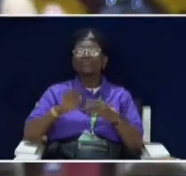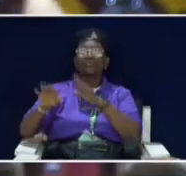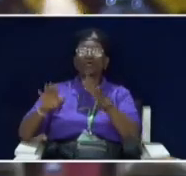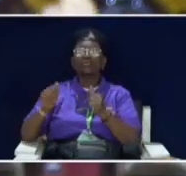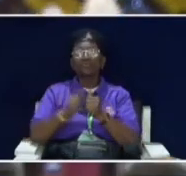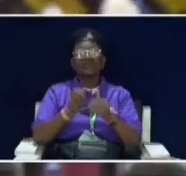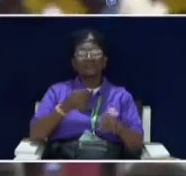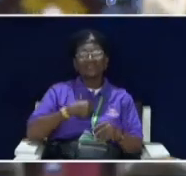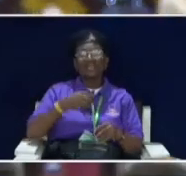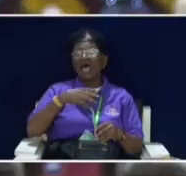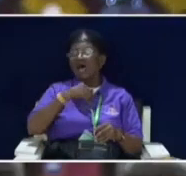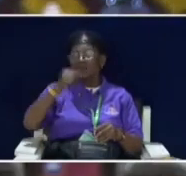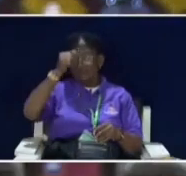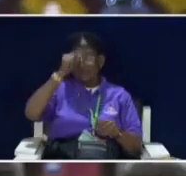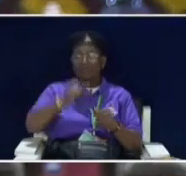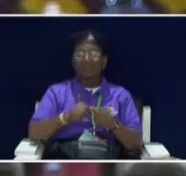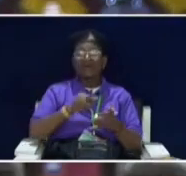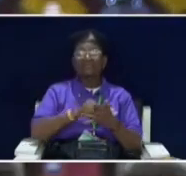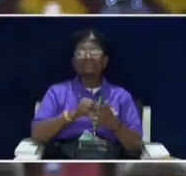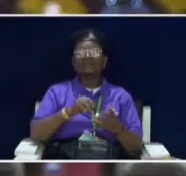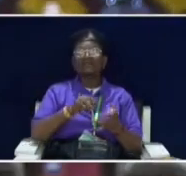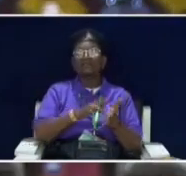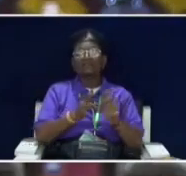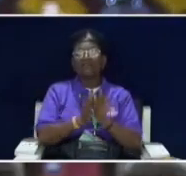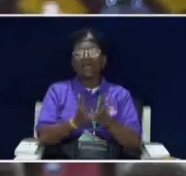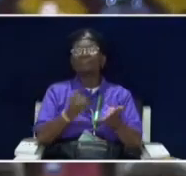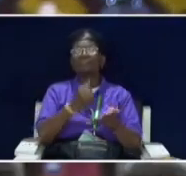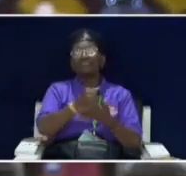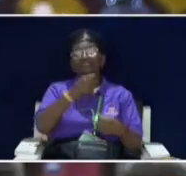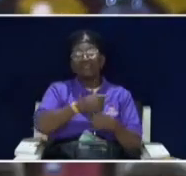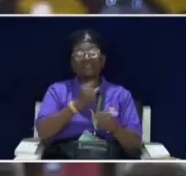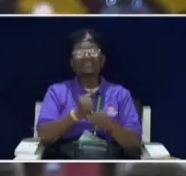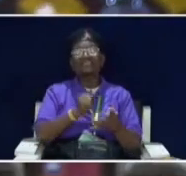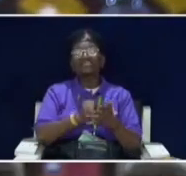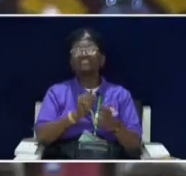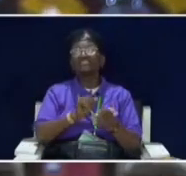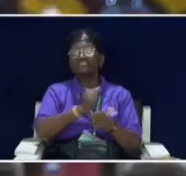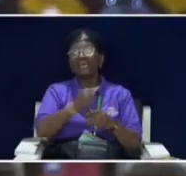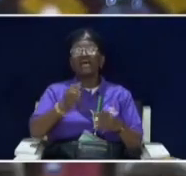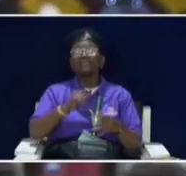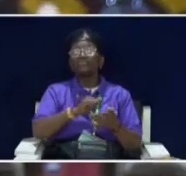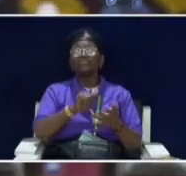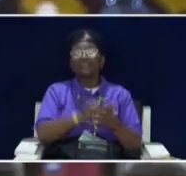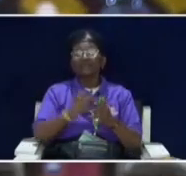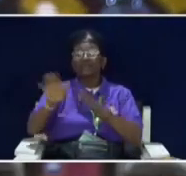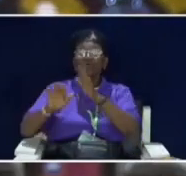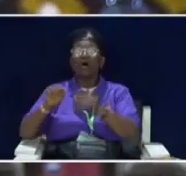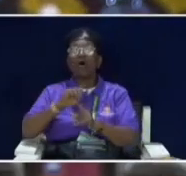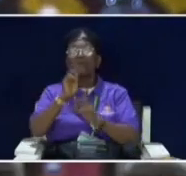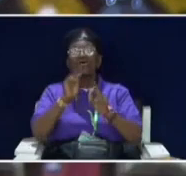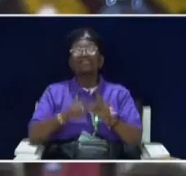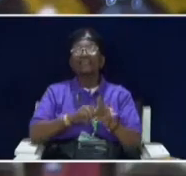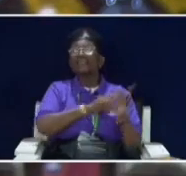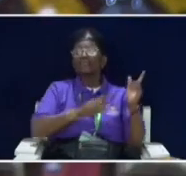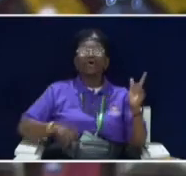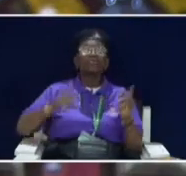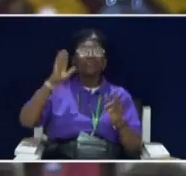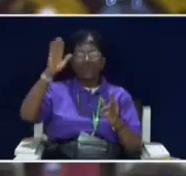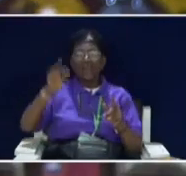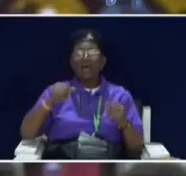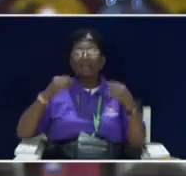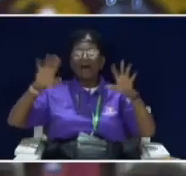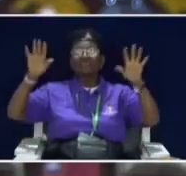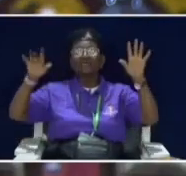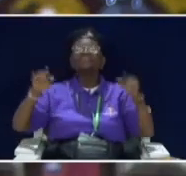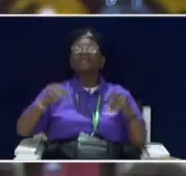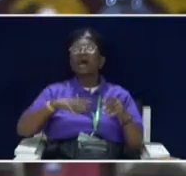just remember it. The Bible makes it clear that those who wait upon the Lord, they will renew their strength. They will mount up wings as eagle.